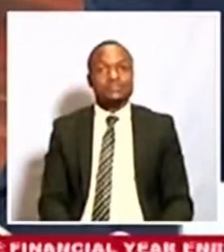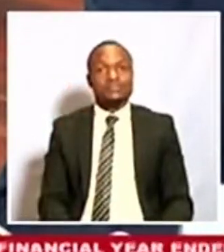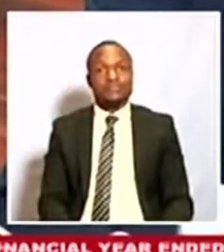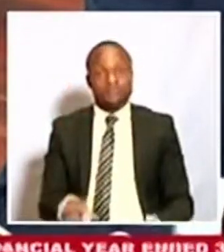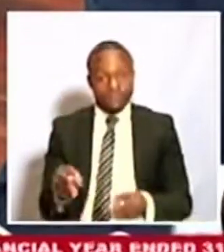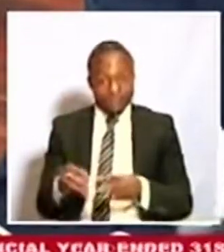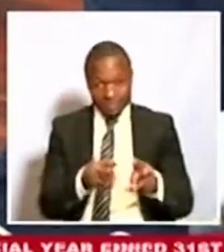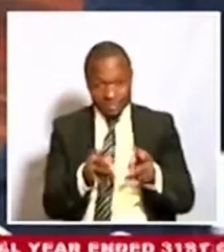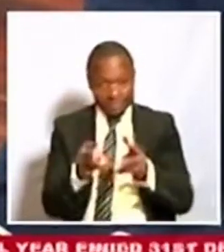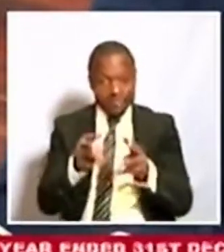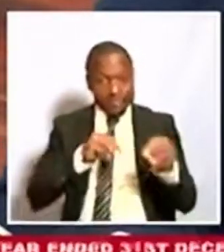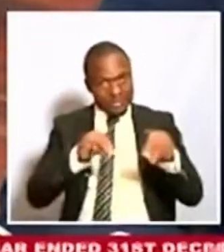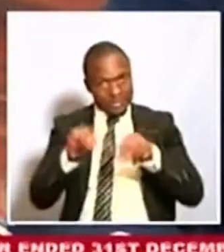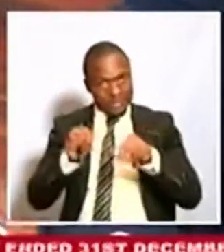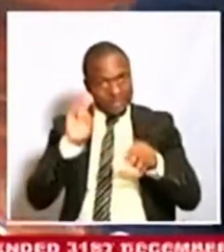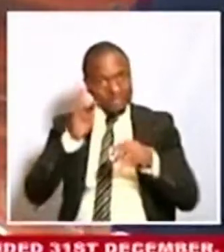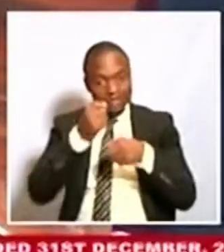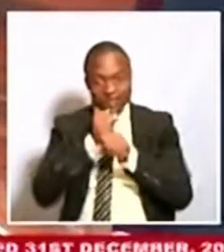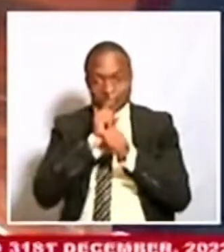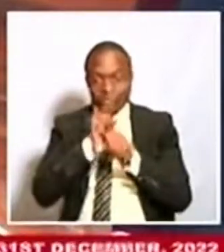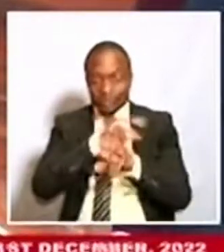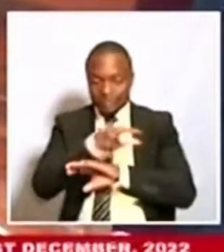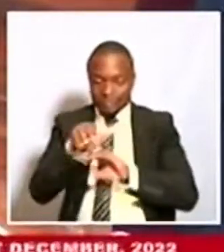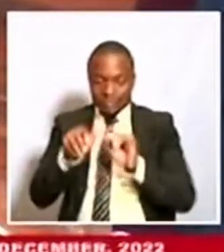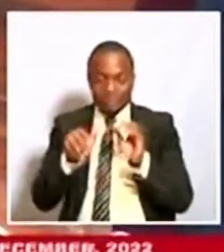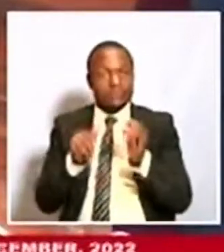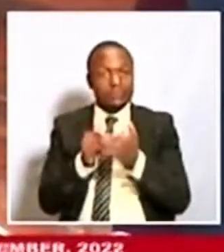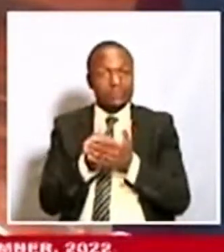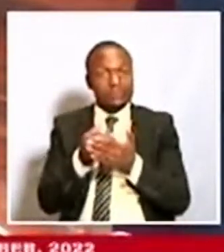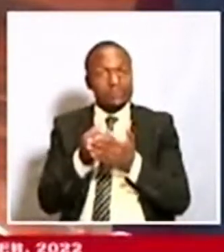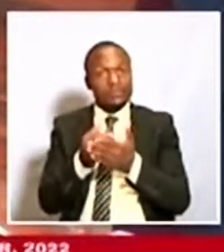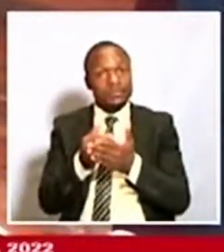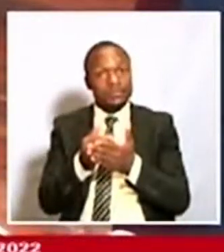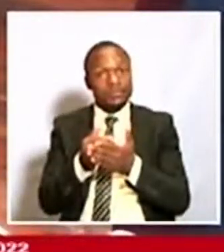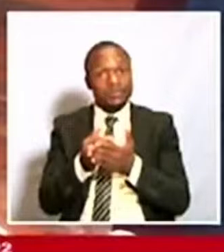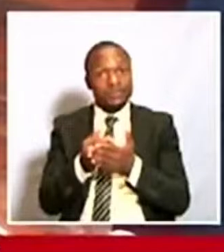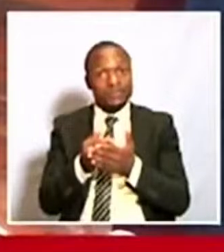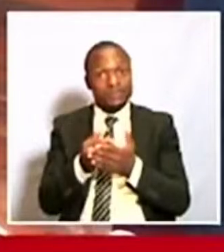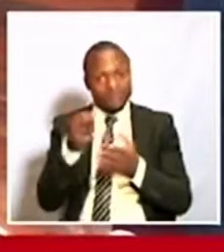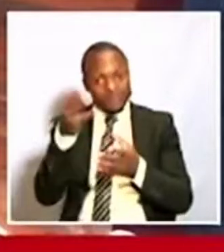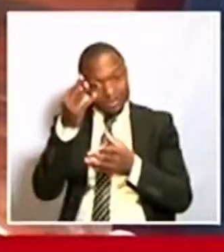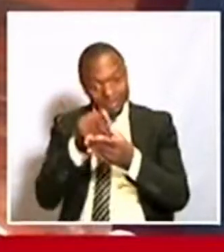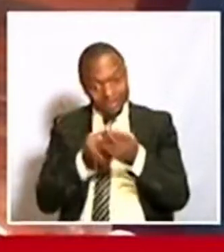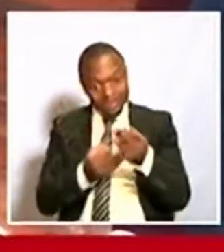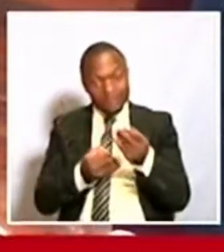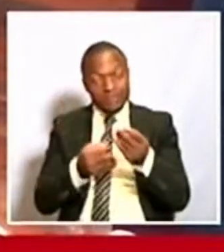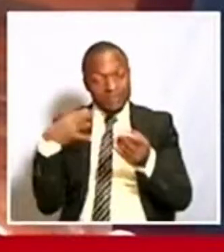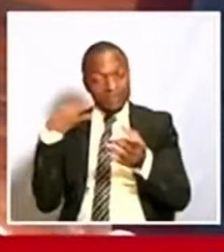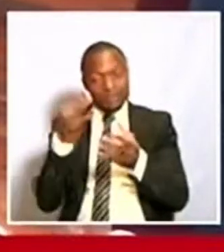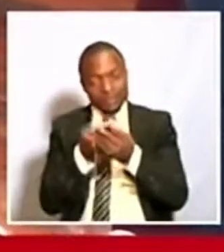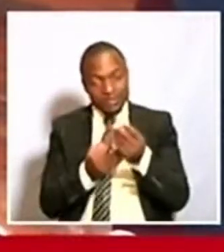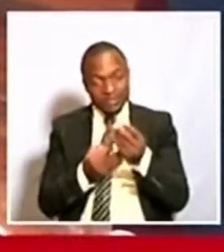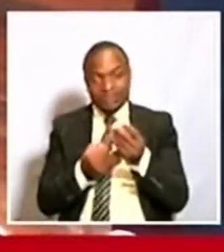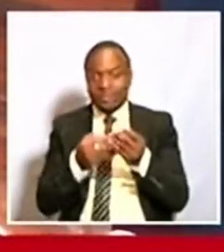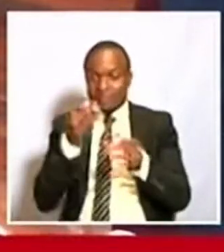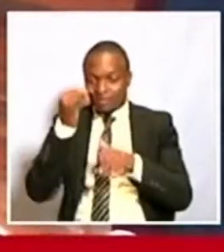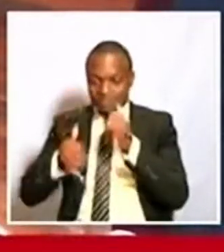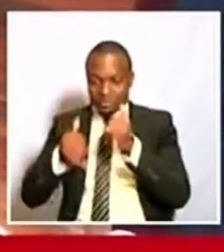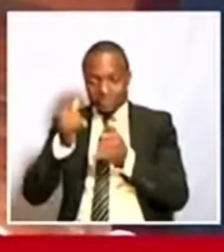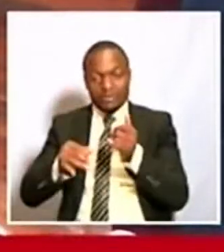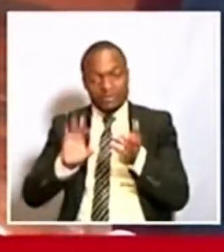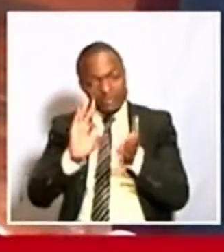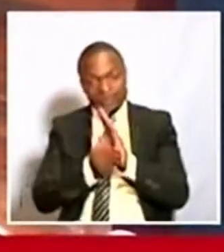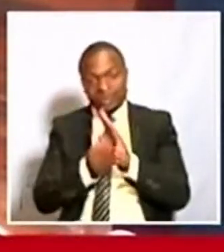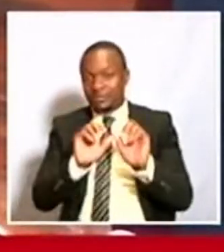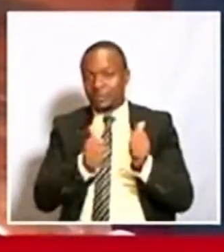Remedial measure: management to ensure that all the applications are duly completed, filed properly. Further, management